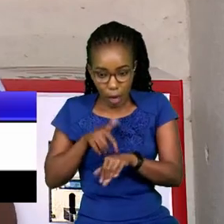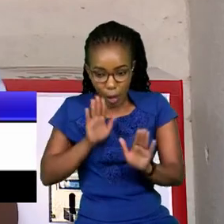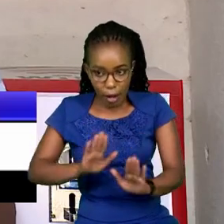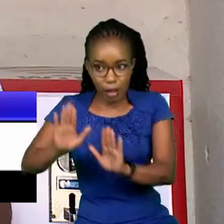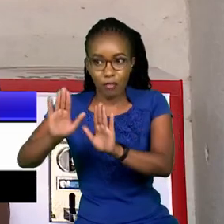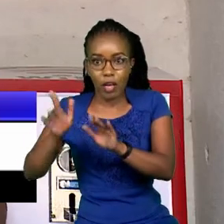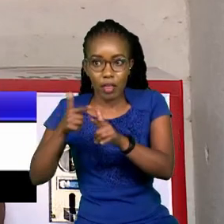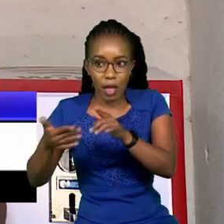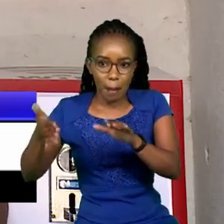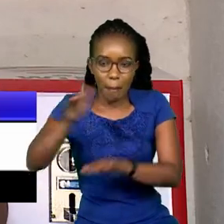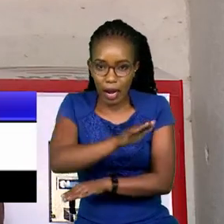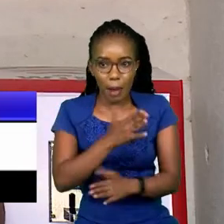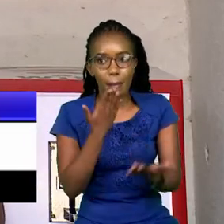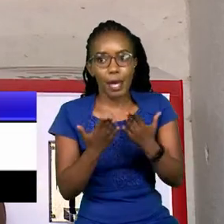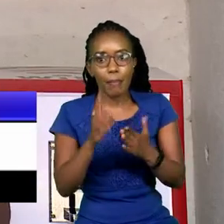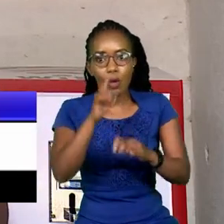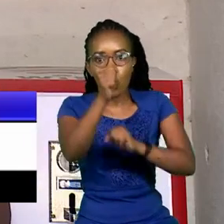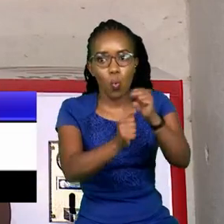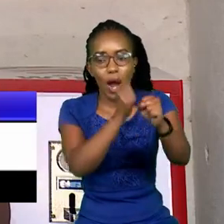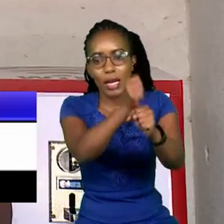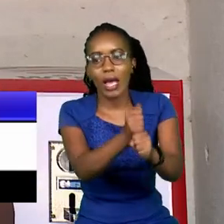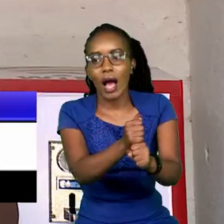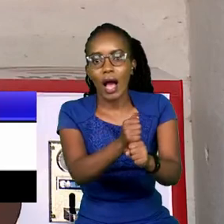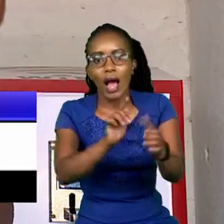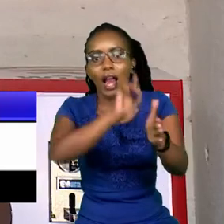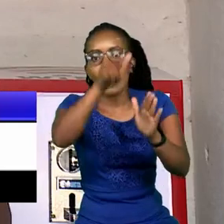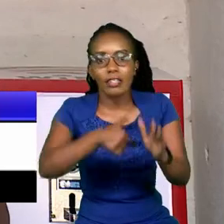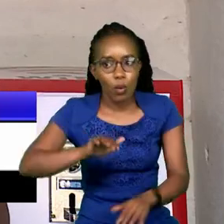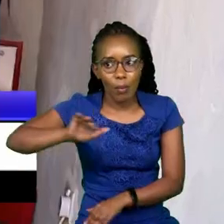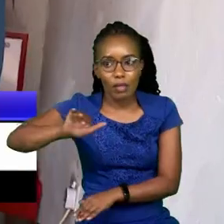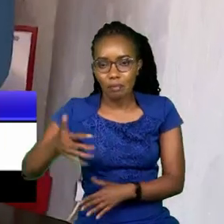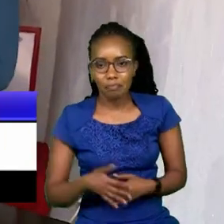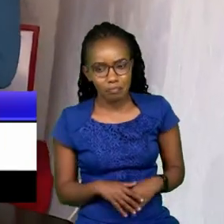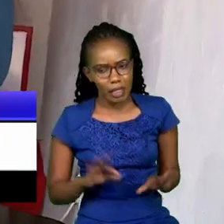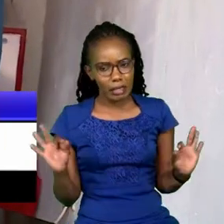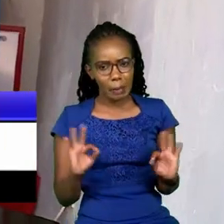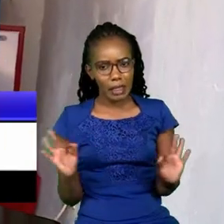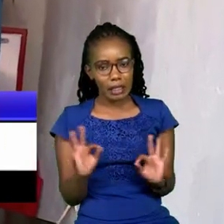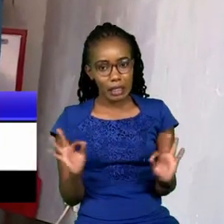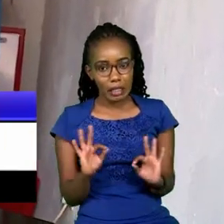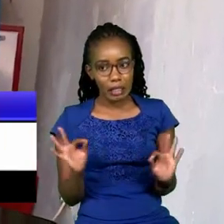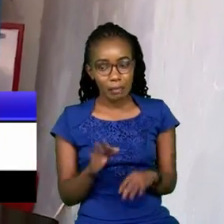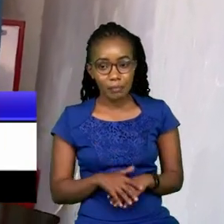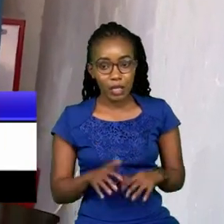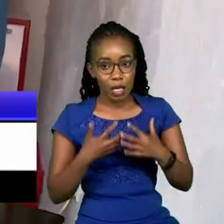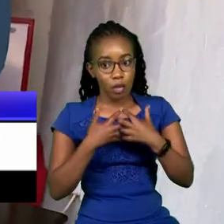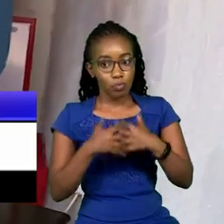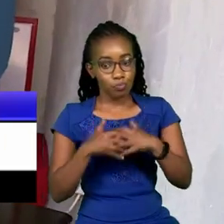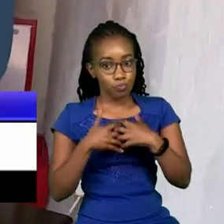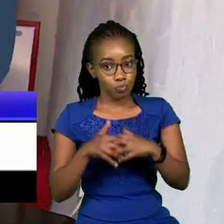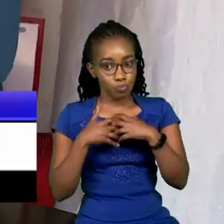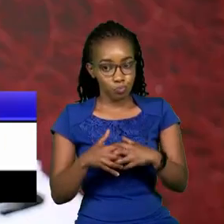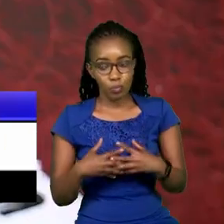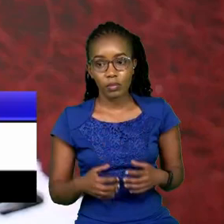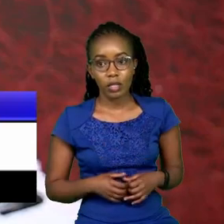come back even a year later and continue with the remaining balance. Now that is amazing. With this machine being inquired for as